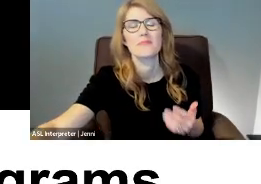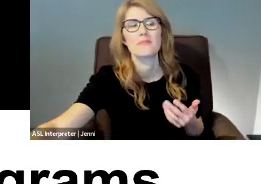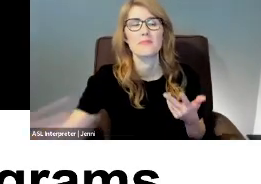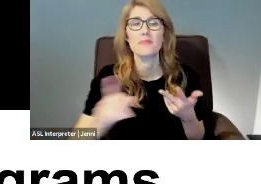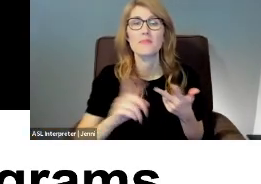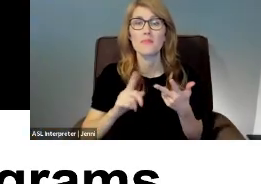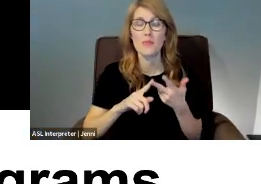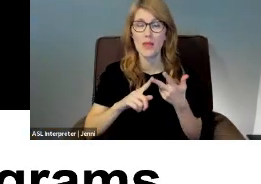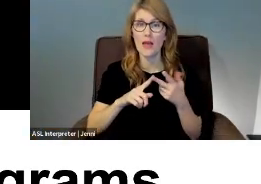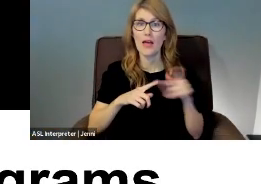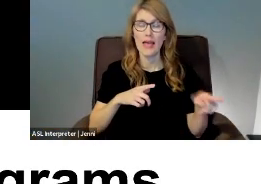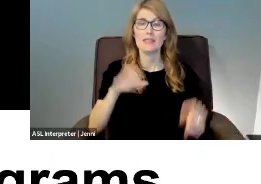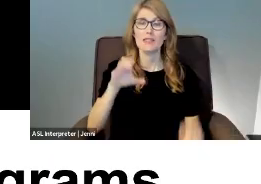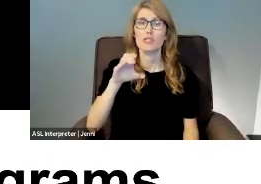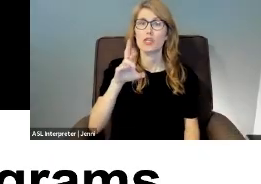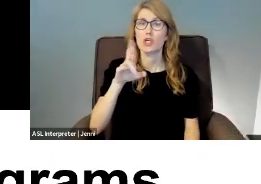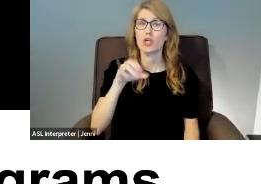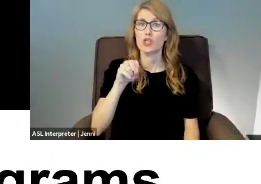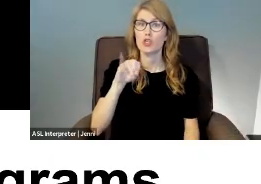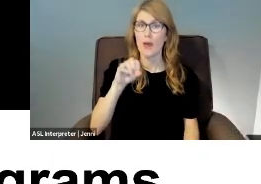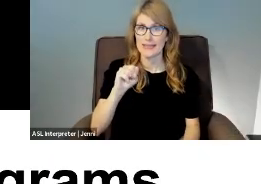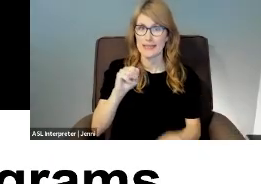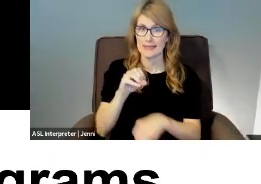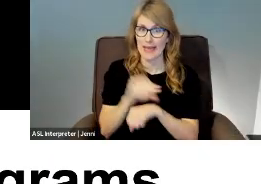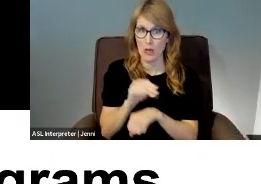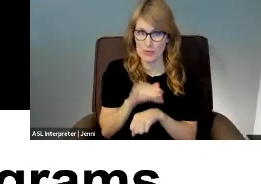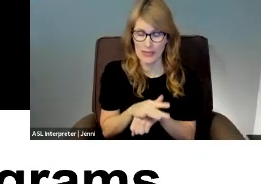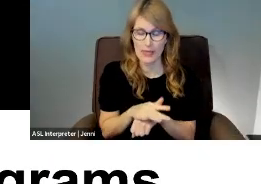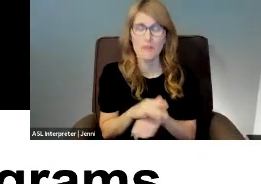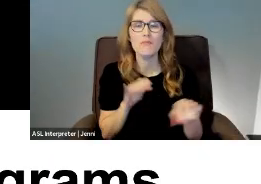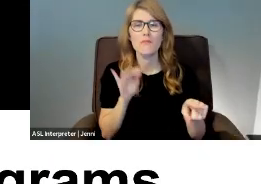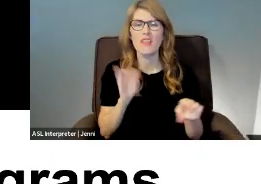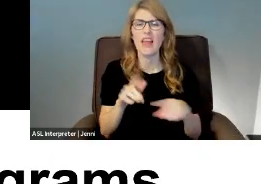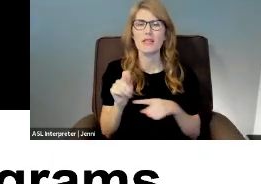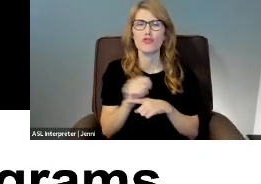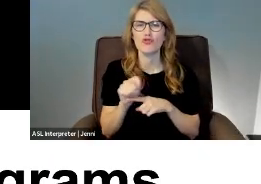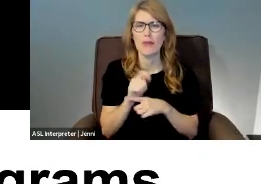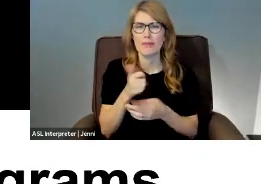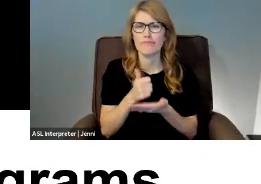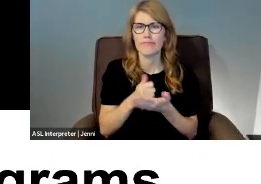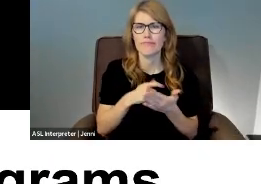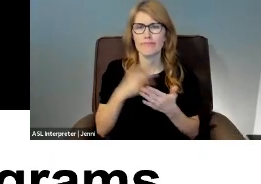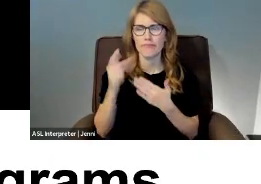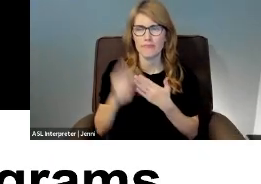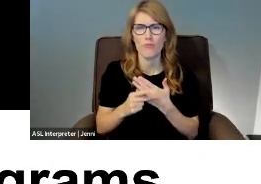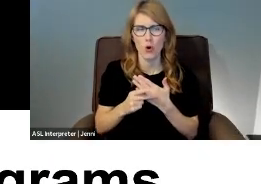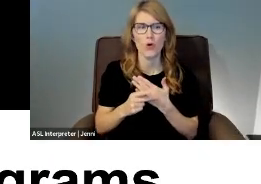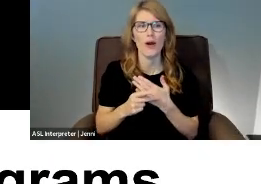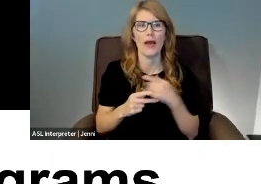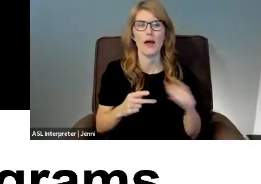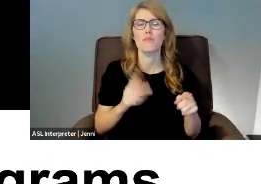counseling. And this is a training assistance program that grants full reimbursement to mental